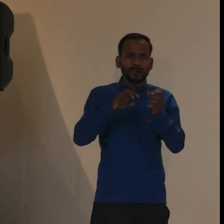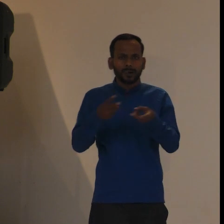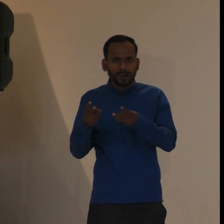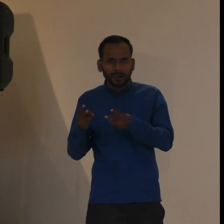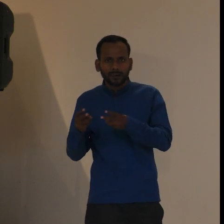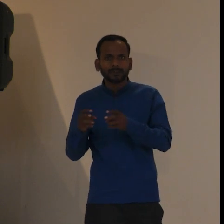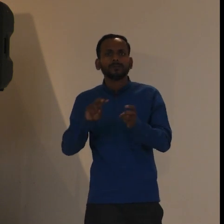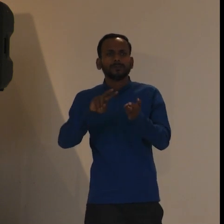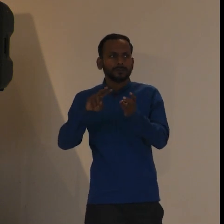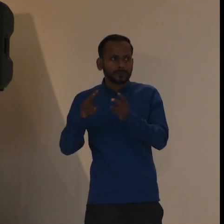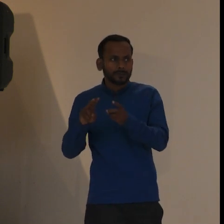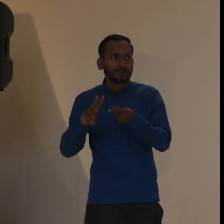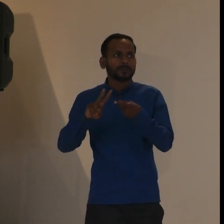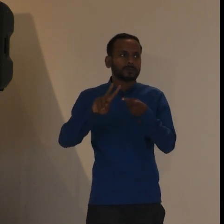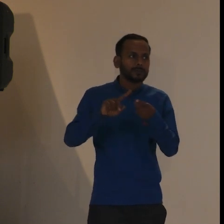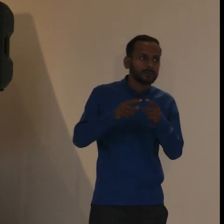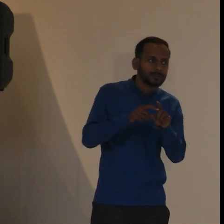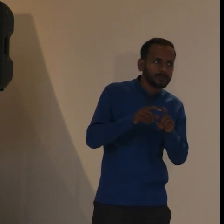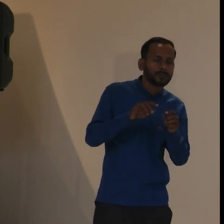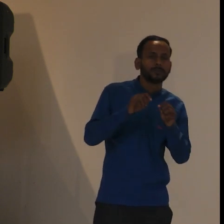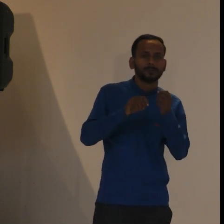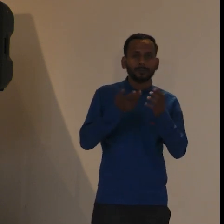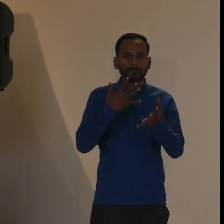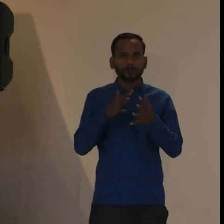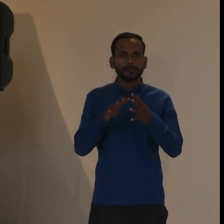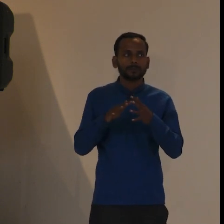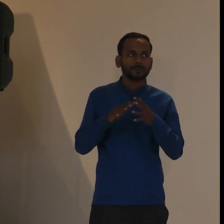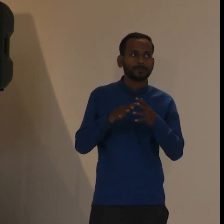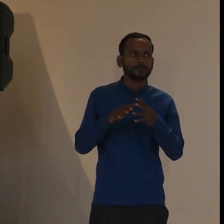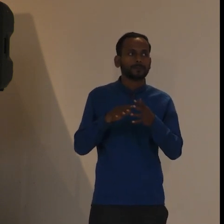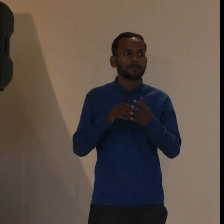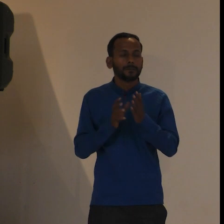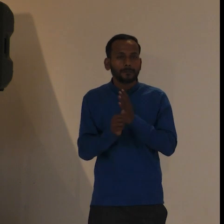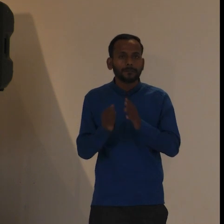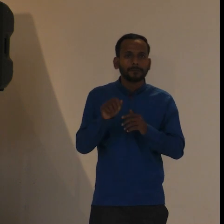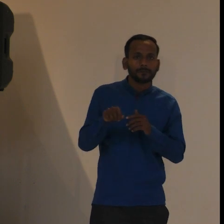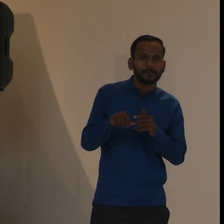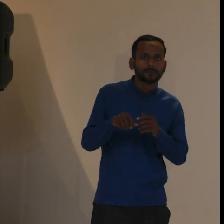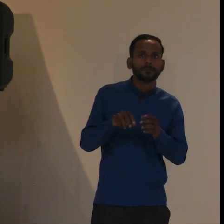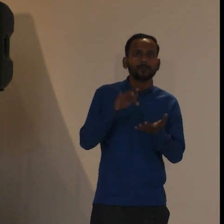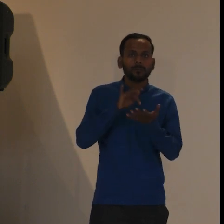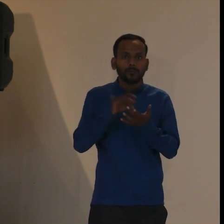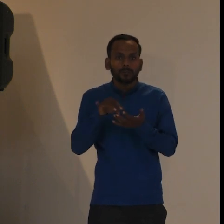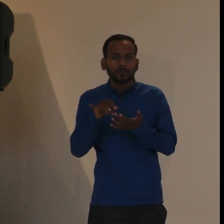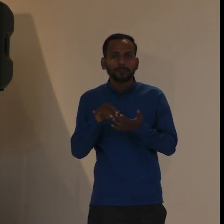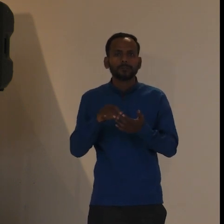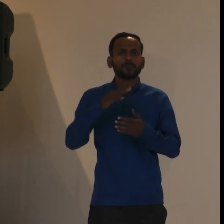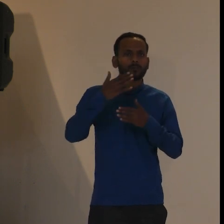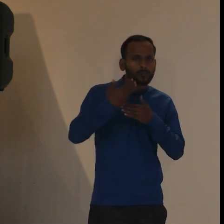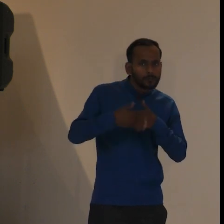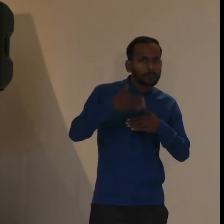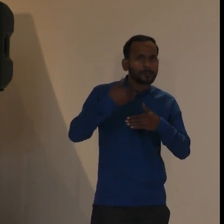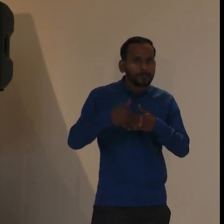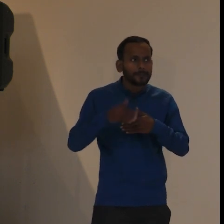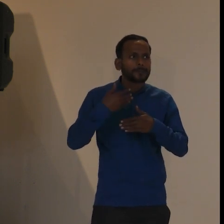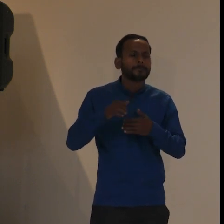there was a more esoteric belief on medicine, be it with spirits or possession, and always they try